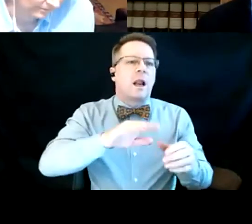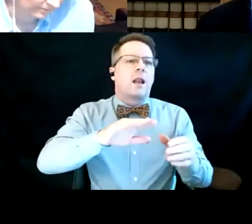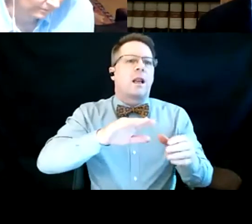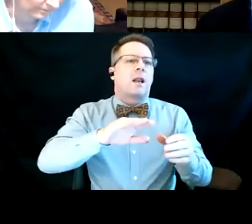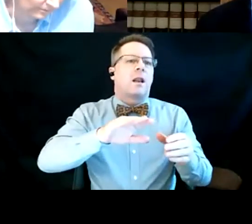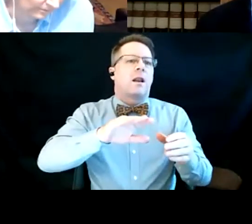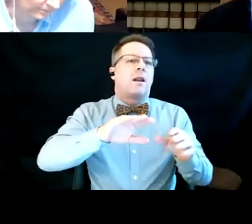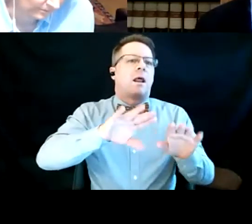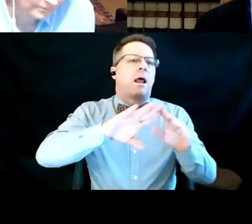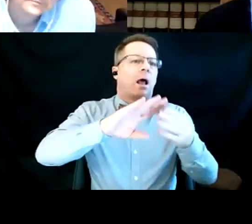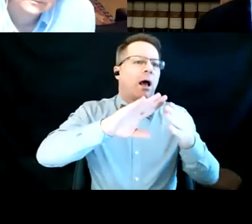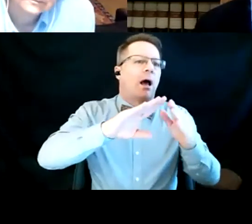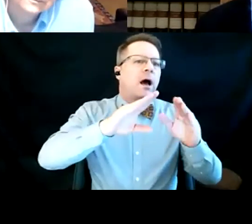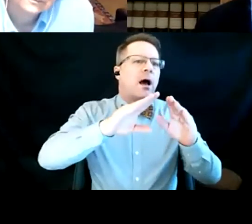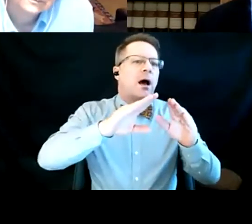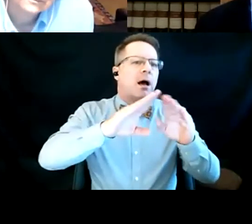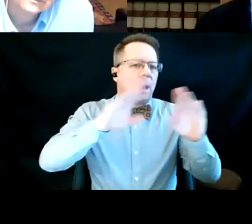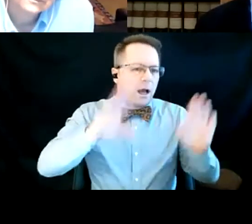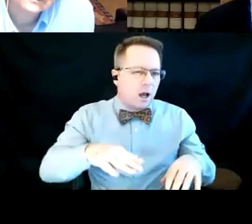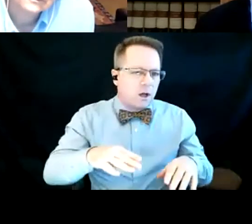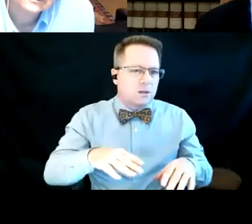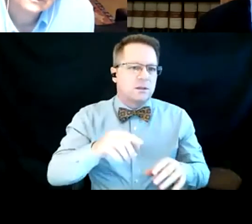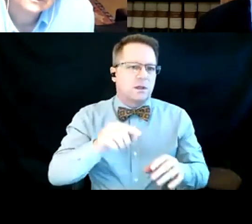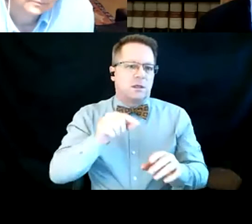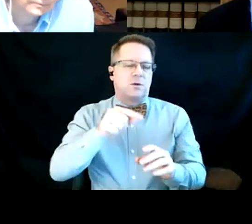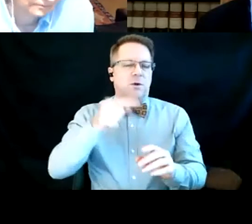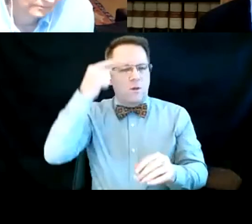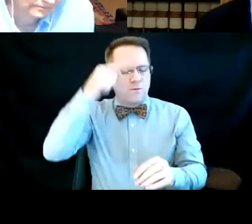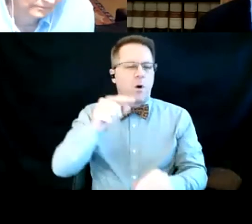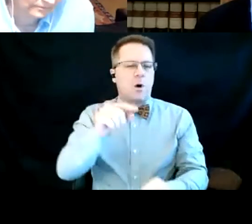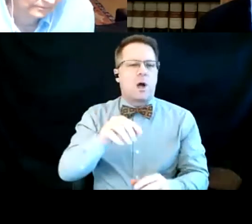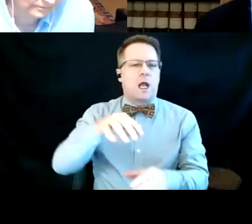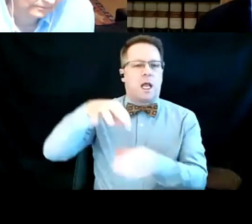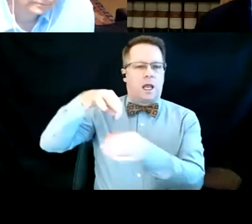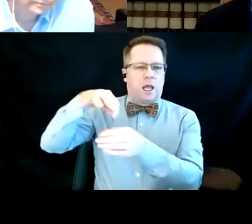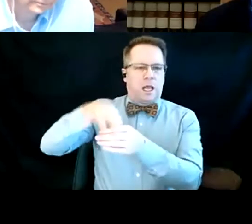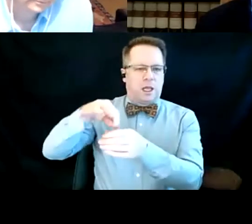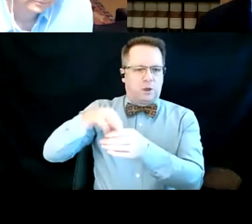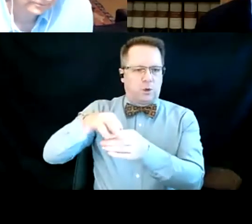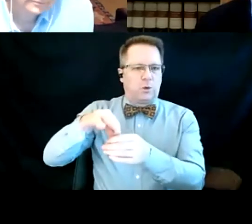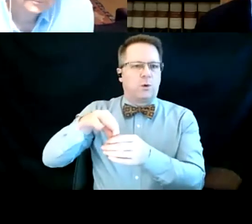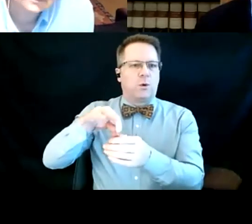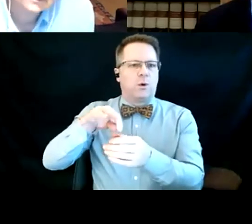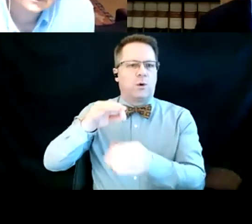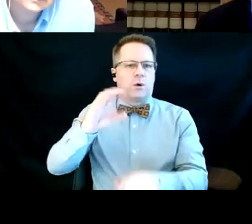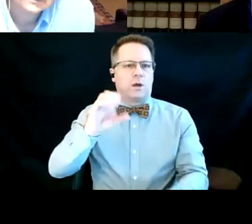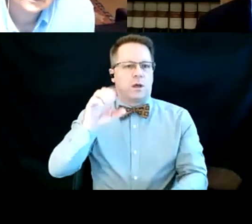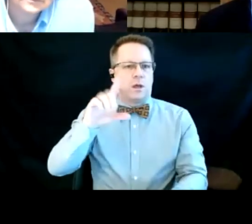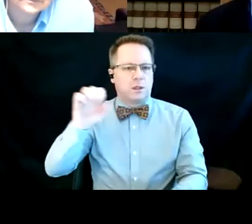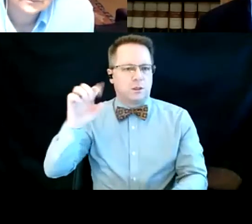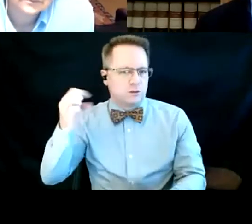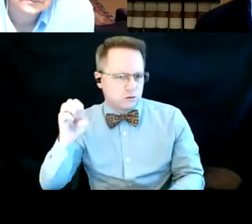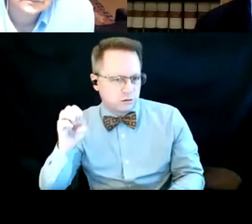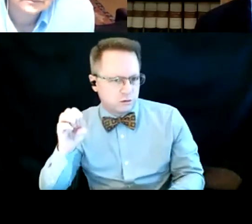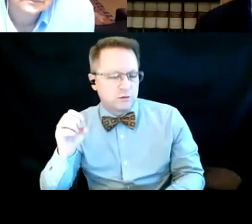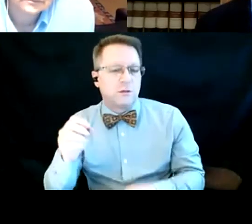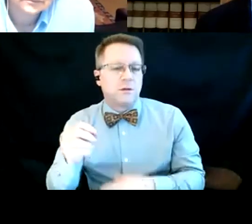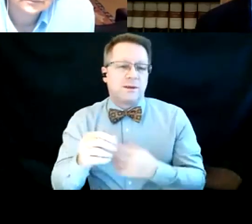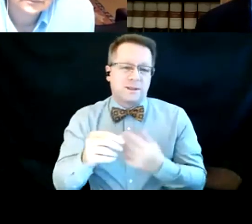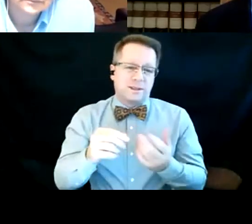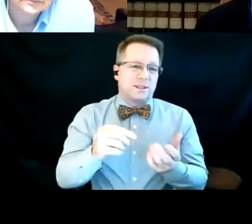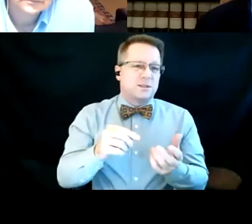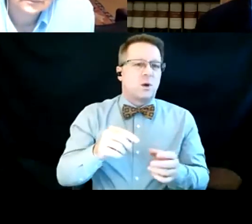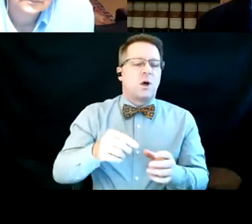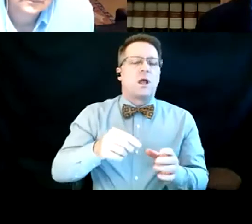College for the next decade. So the best outcome is we win this case decisively. The Supreme Court says